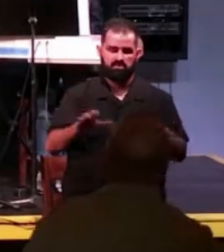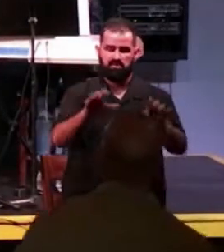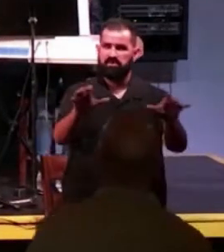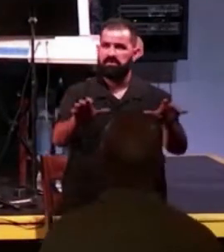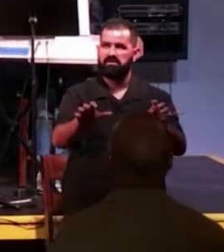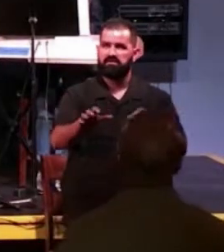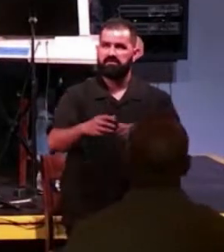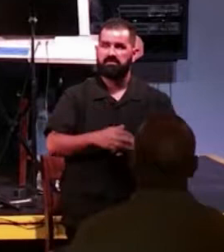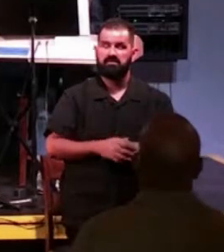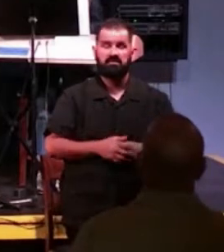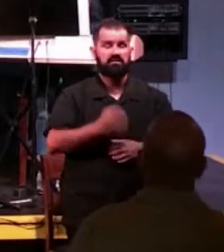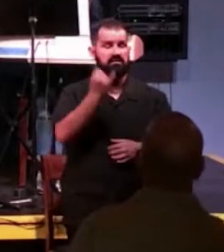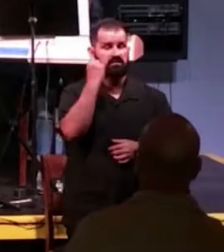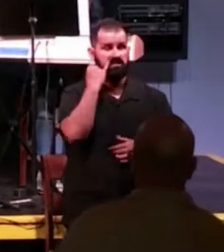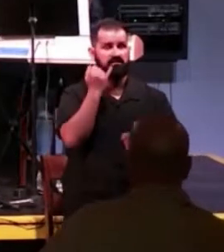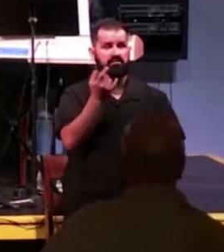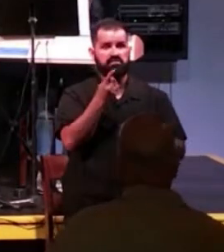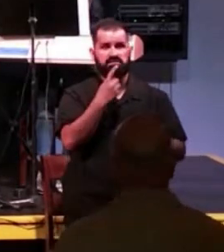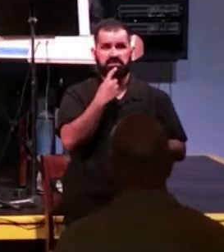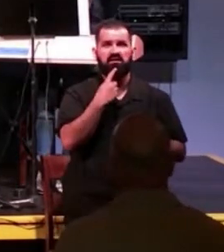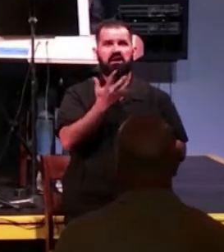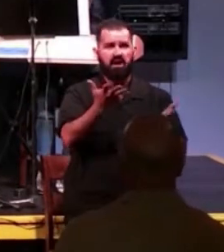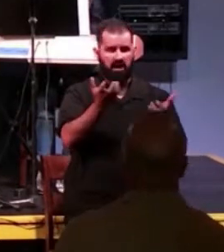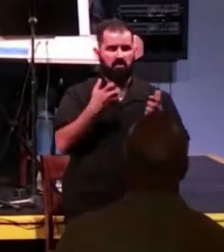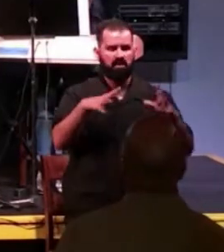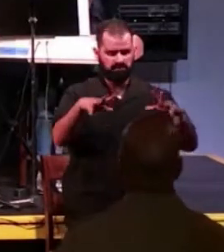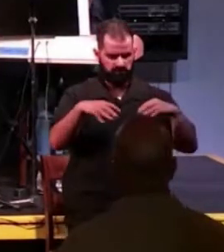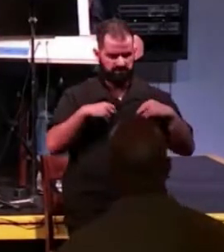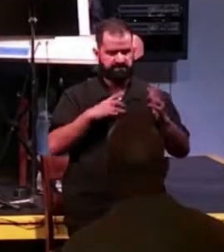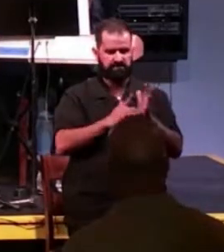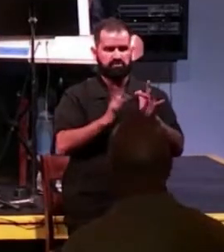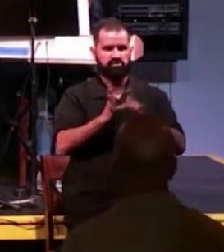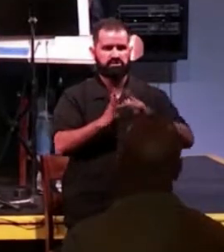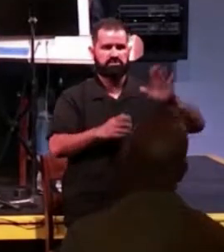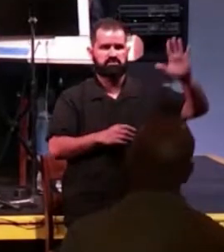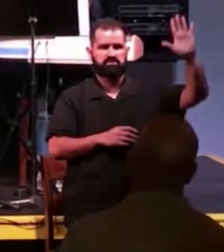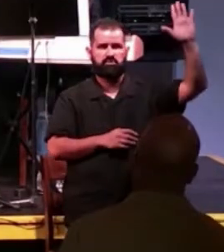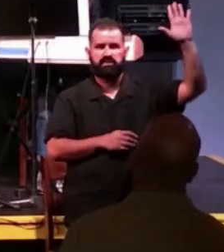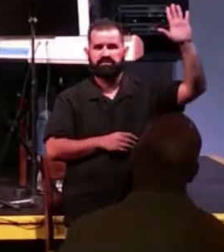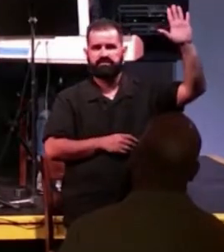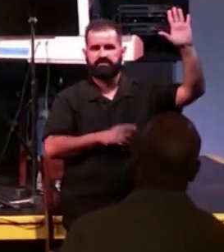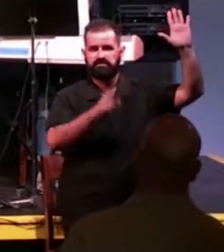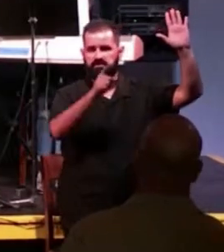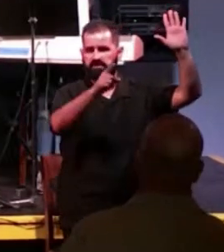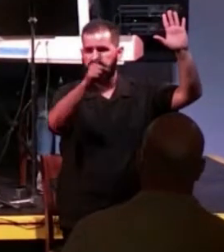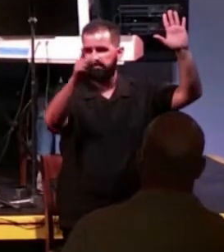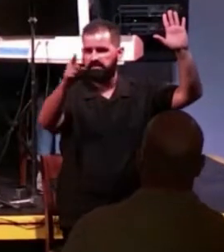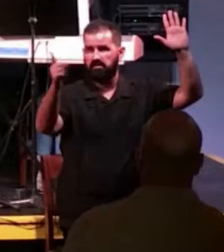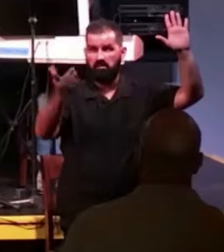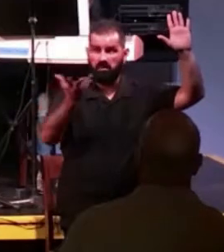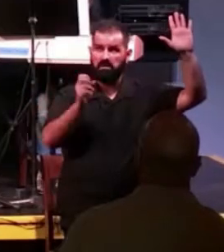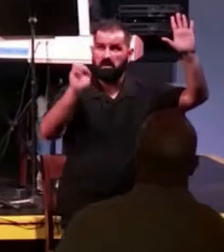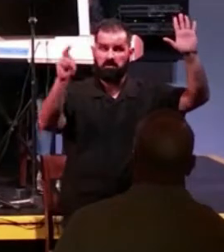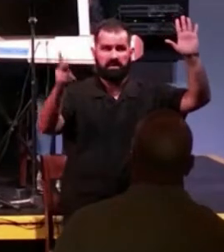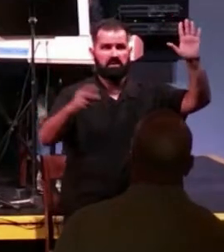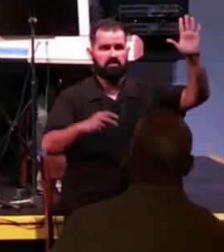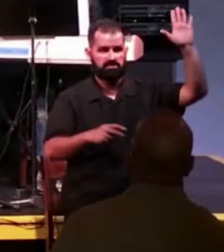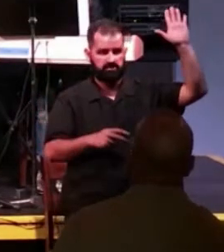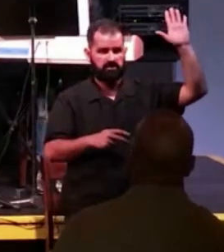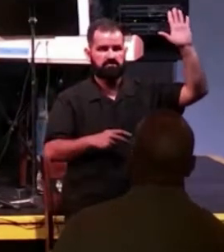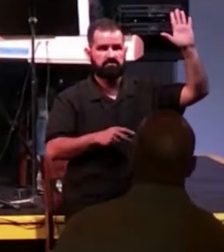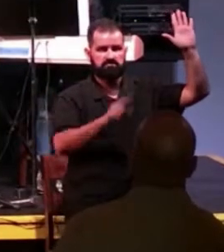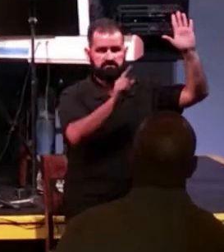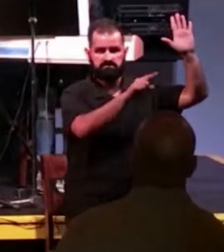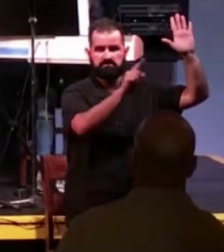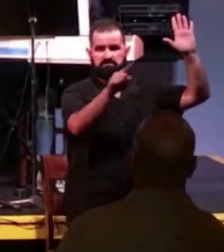put a hand up to God today if you're saying, Pastor, I want to give my life to Jesus, or I want to come back to the Lord. If life is hard, Pastor, I need